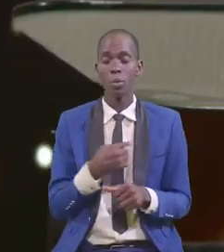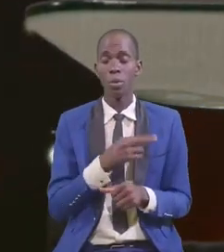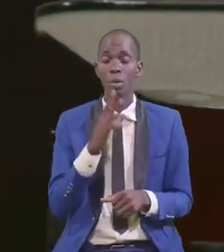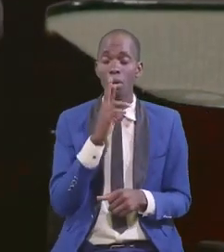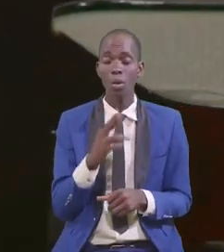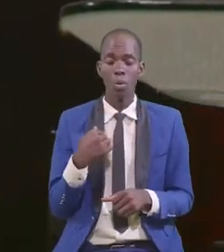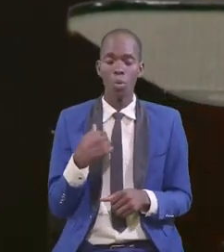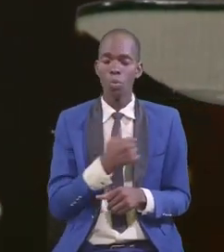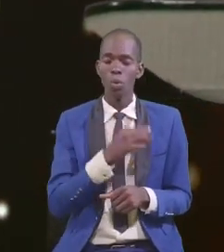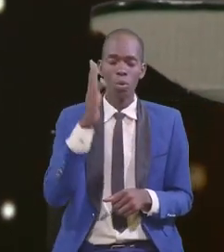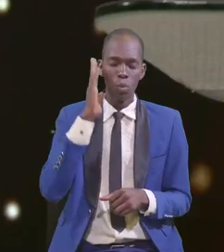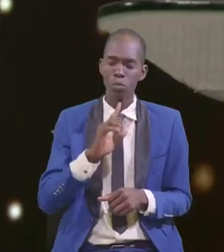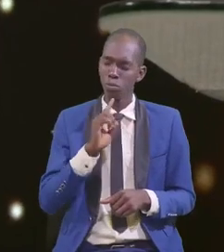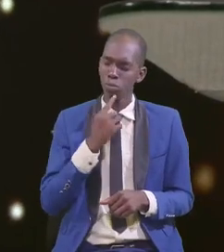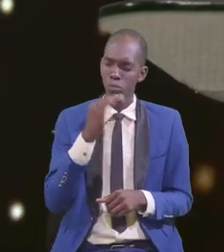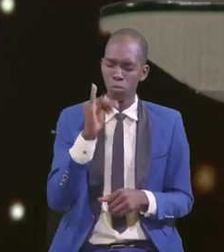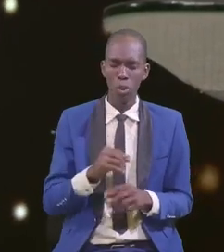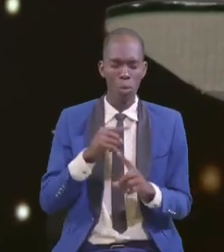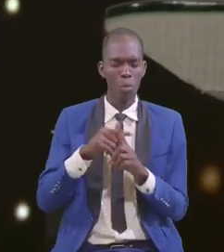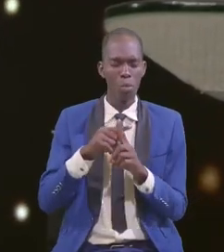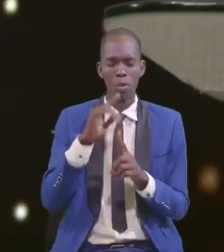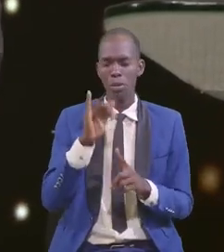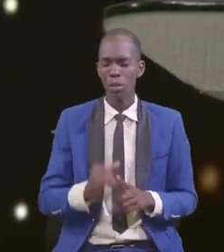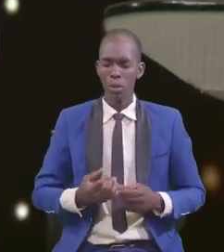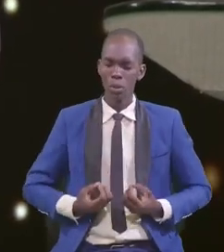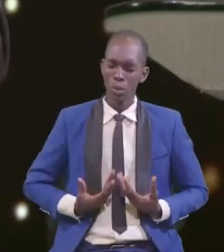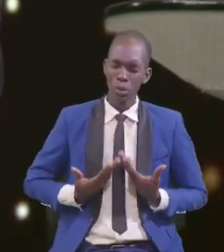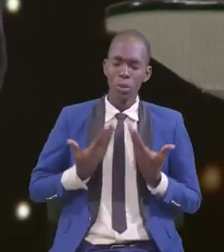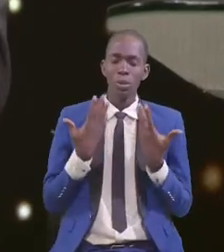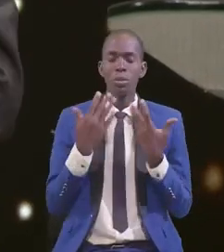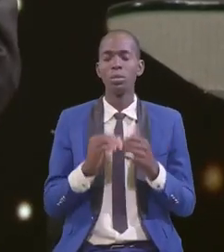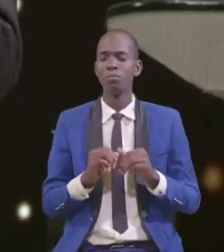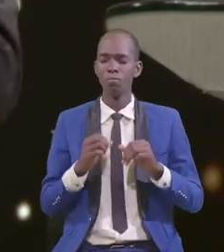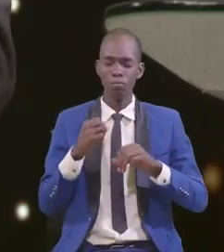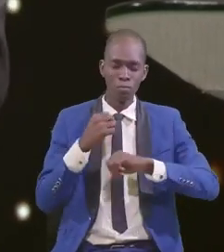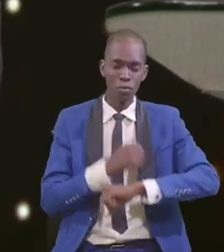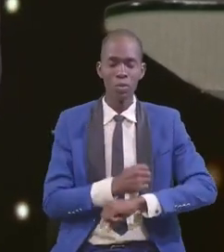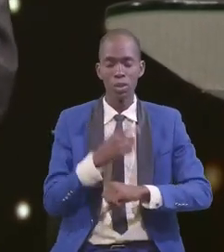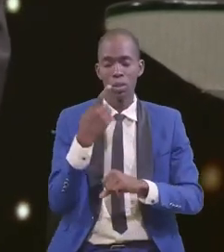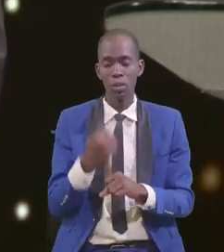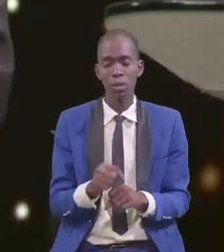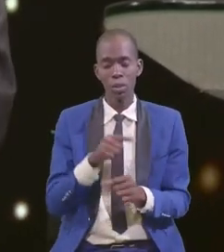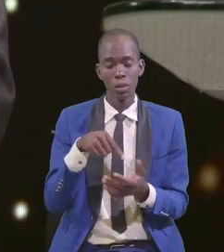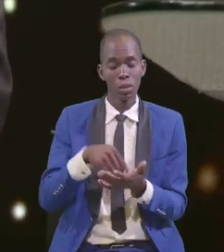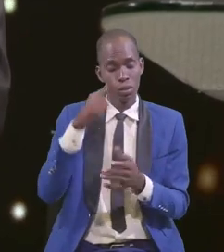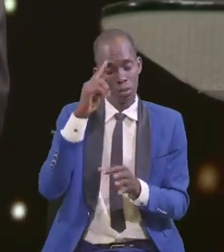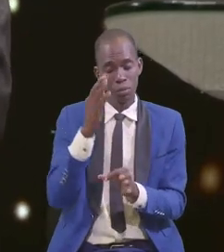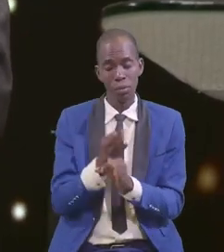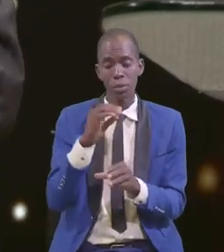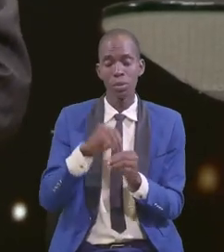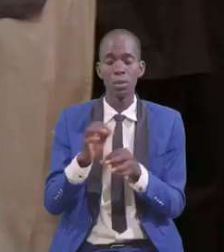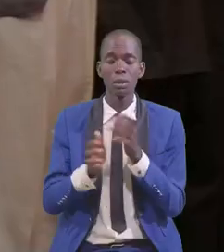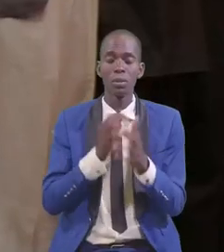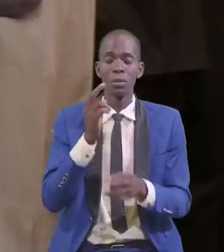will earnestly, positively, passionately contend for this faith in